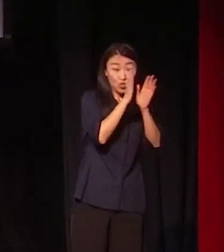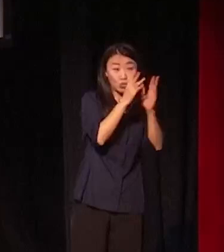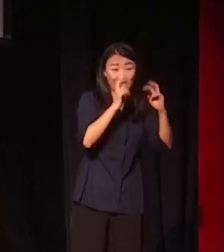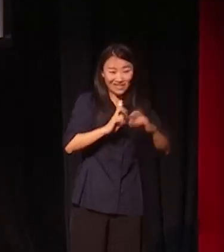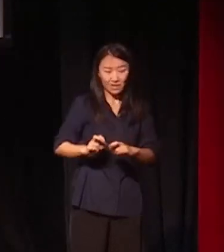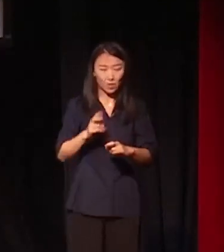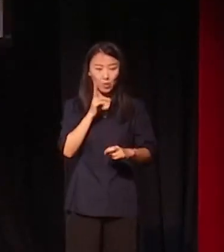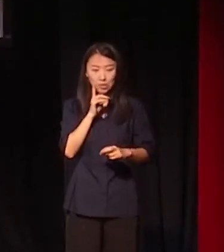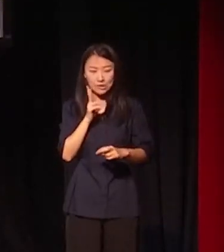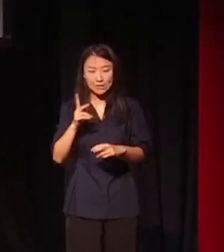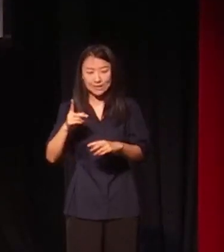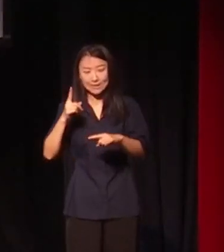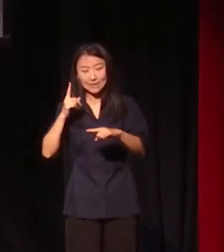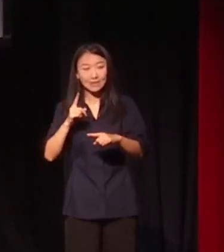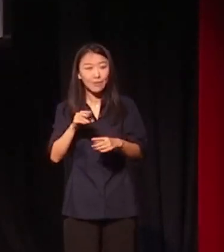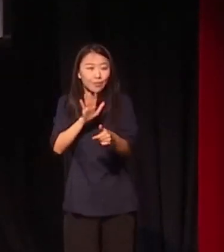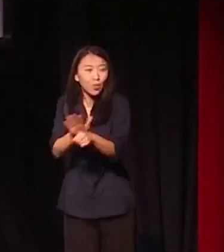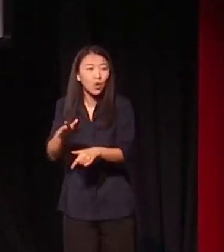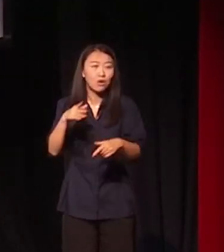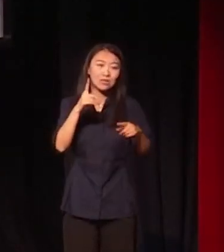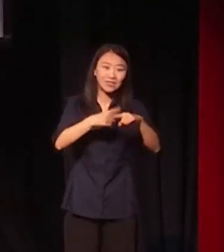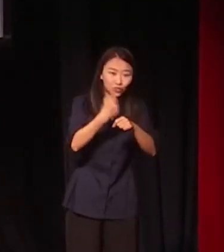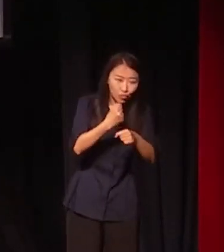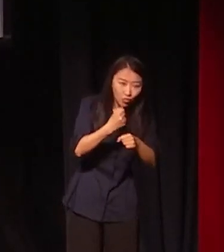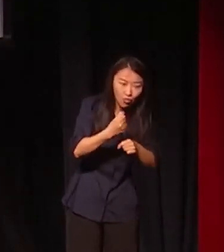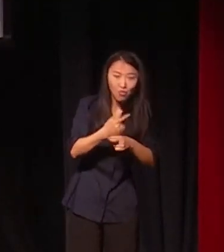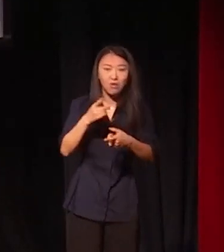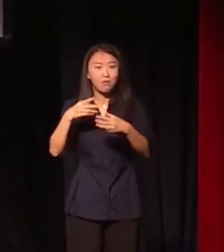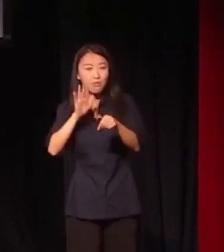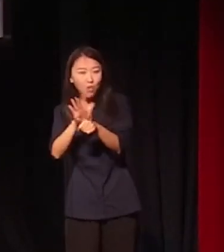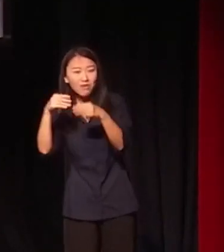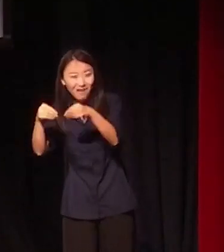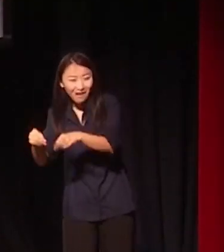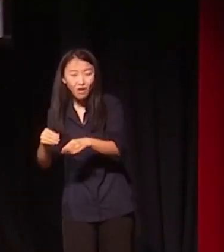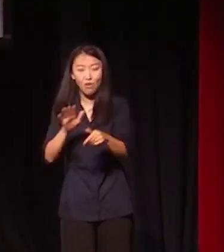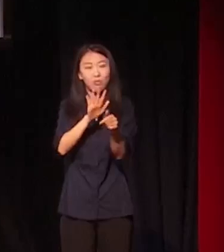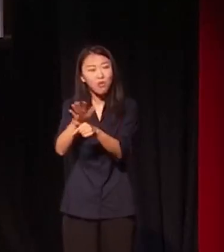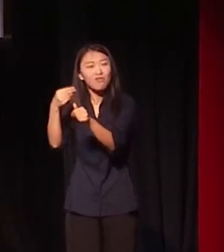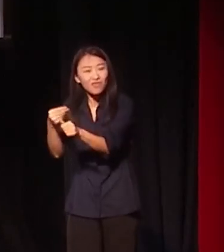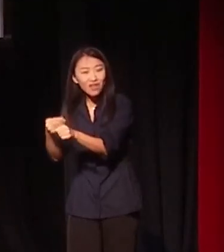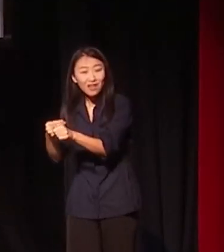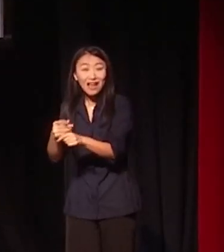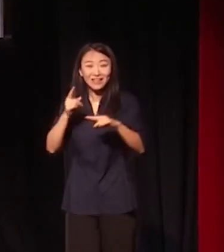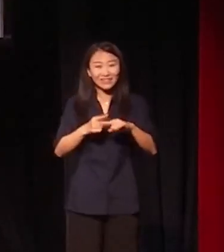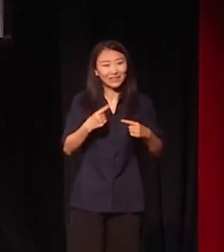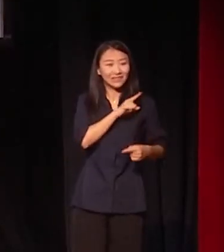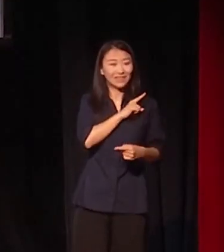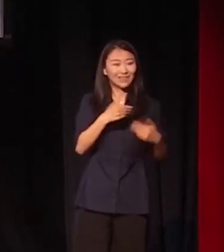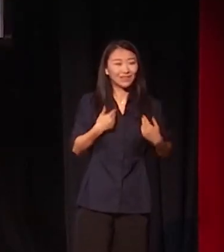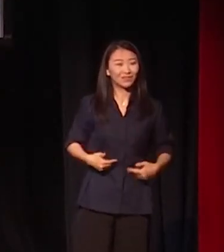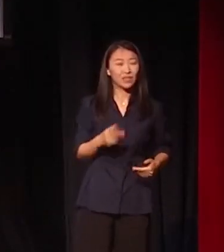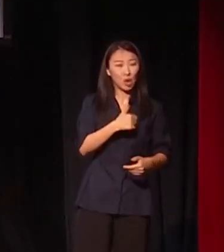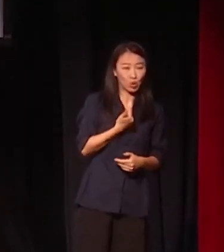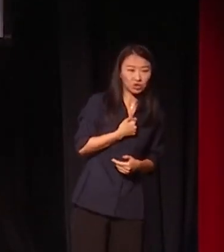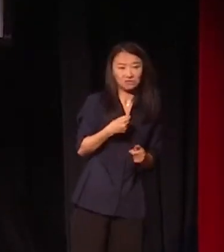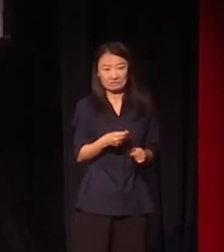our practice, it informs our teaching. And I still work as a sign language interpreter practitioner as often as I can, not very much these days, I don't really have